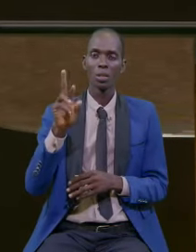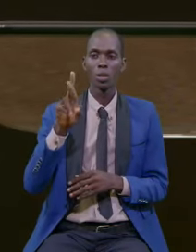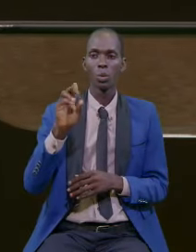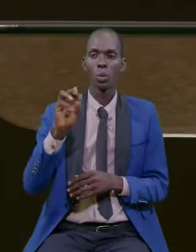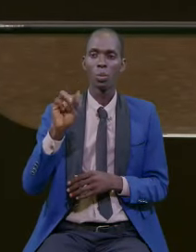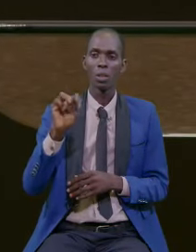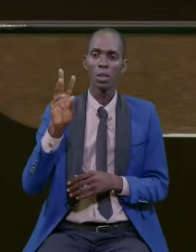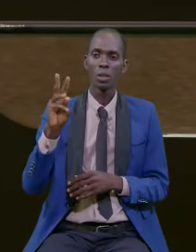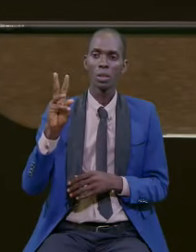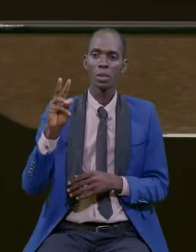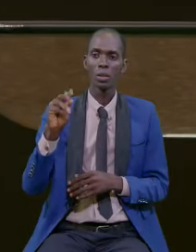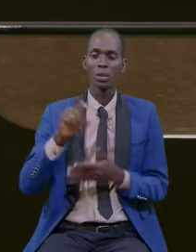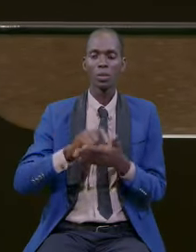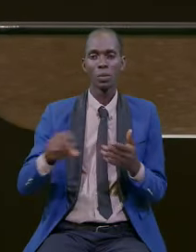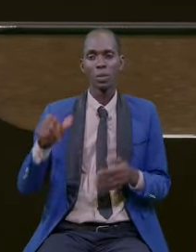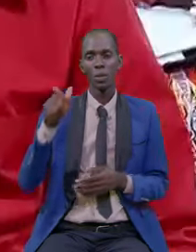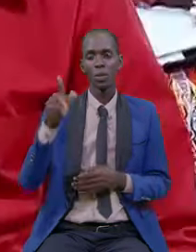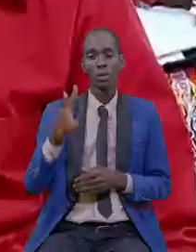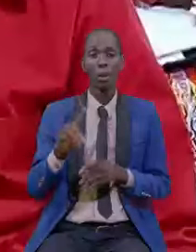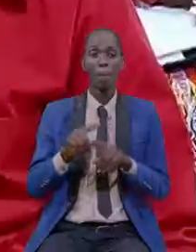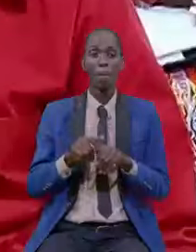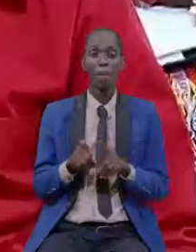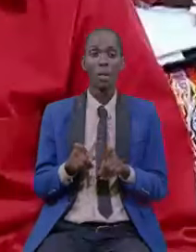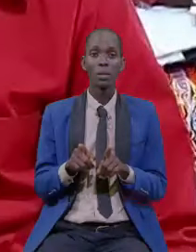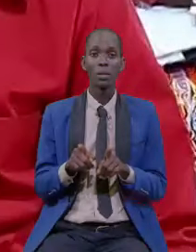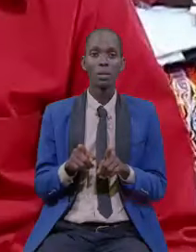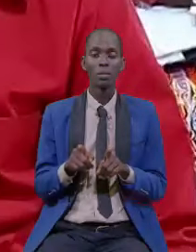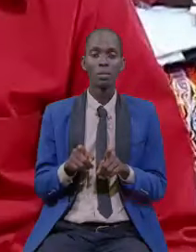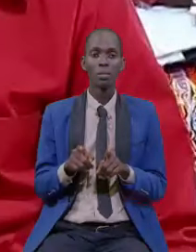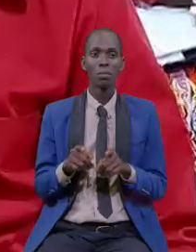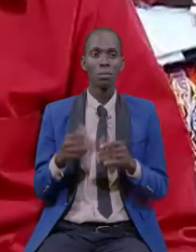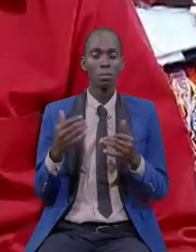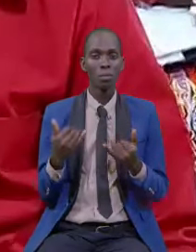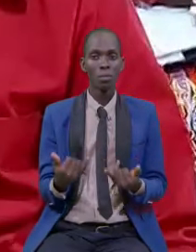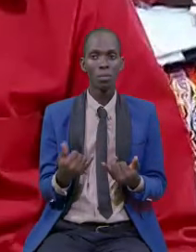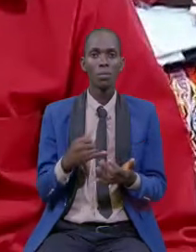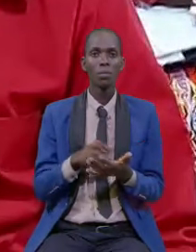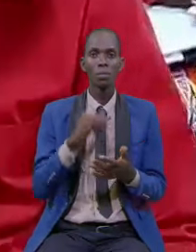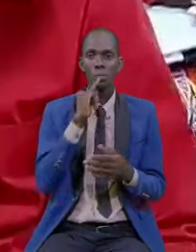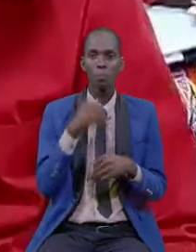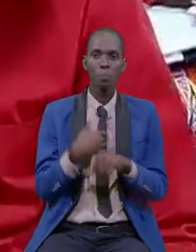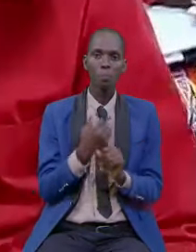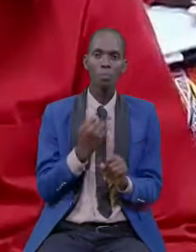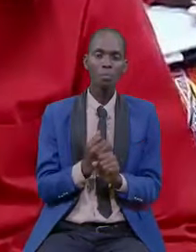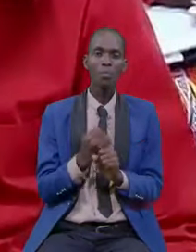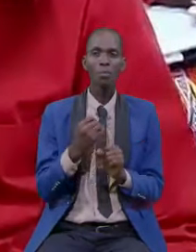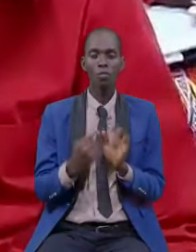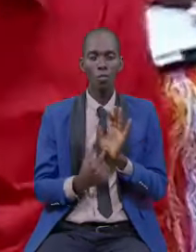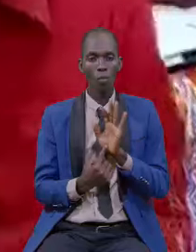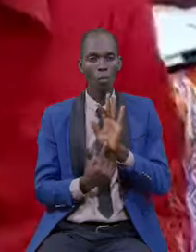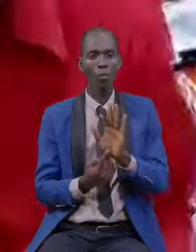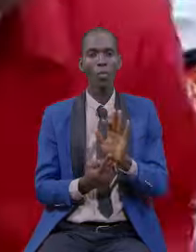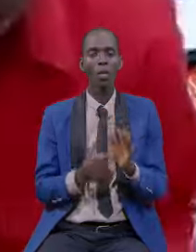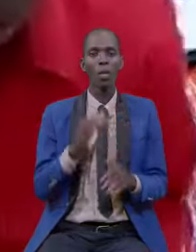verse 26, but now is made manifest, and by